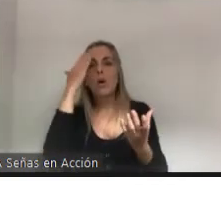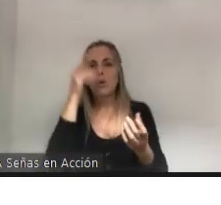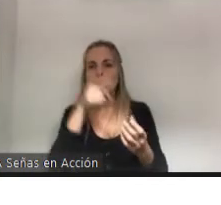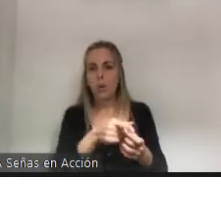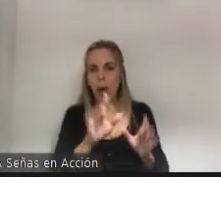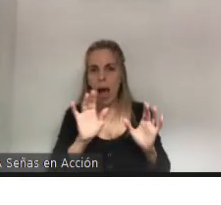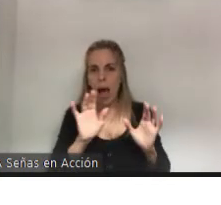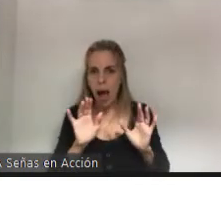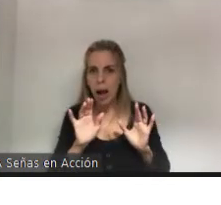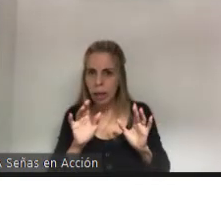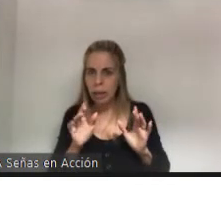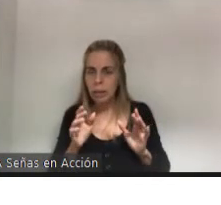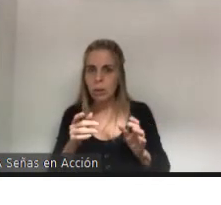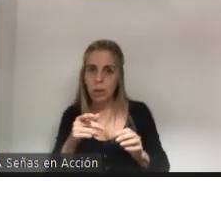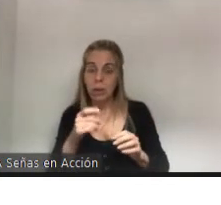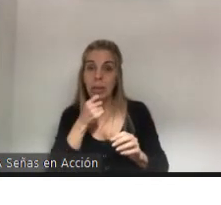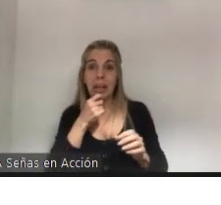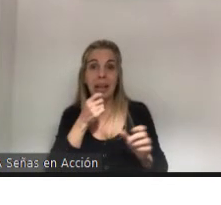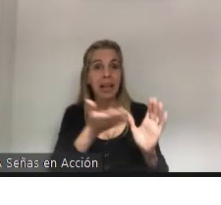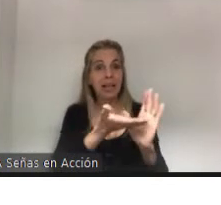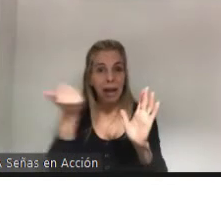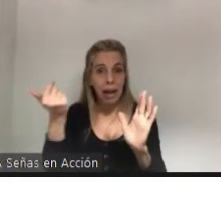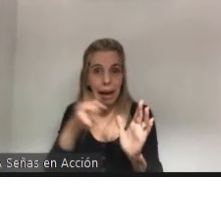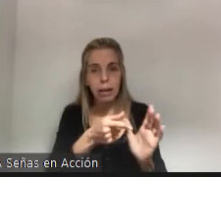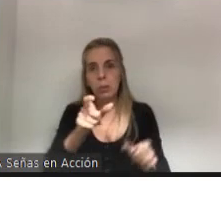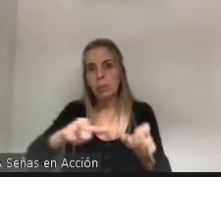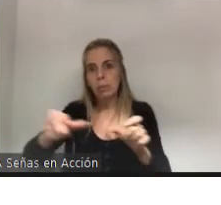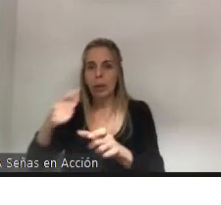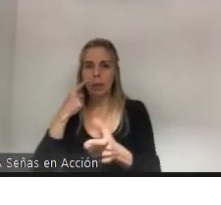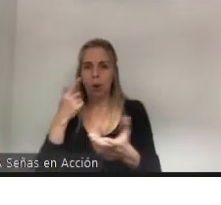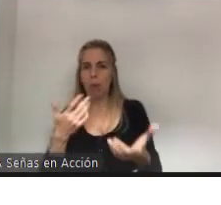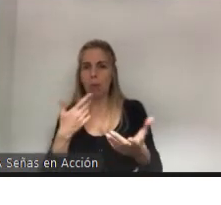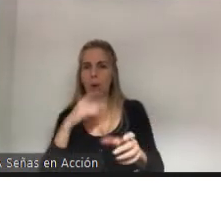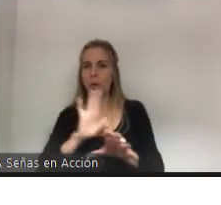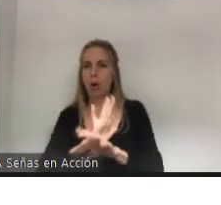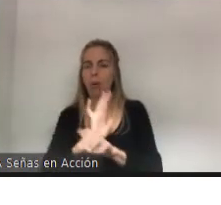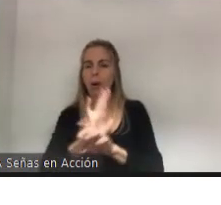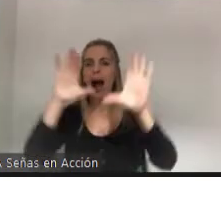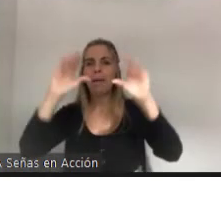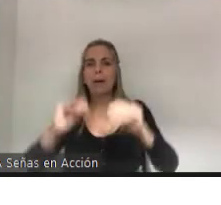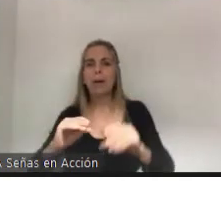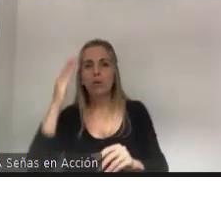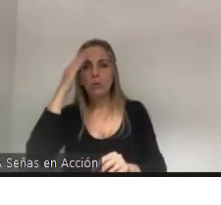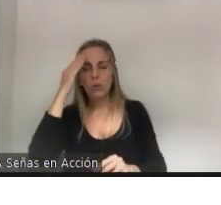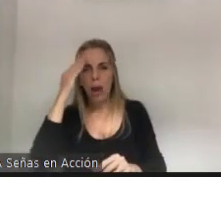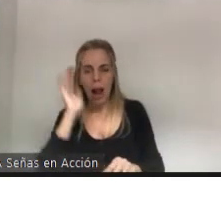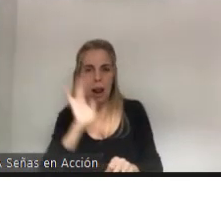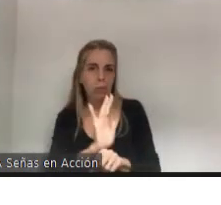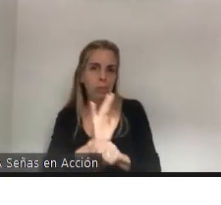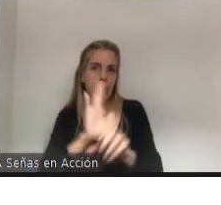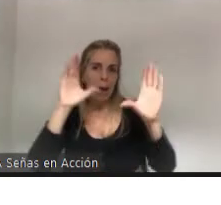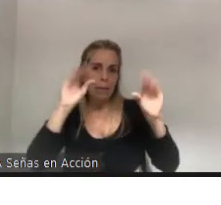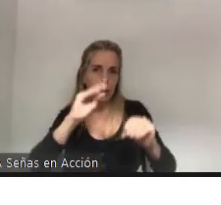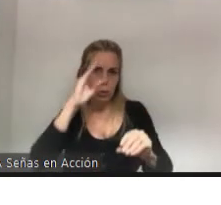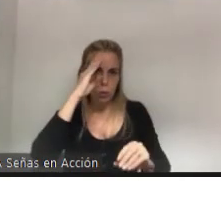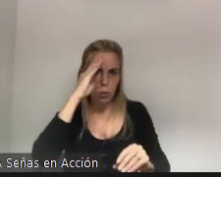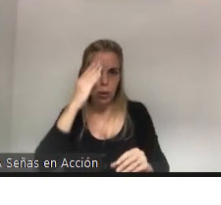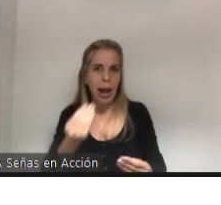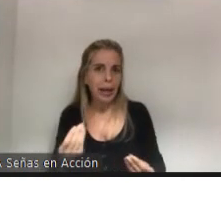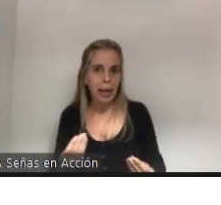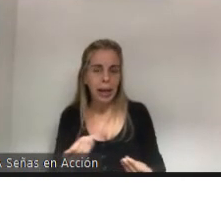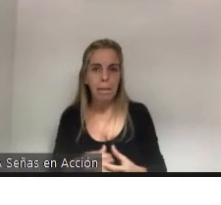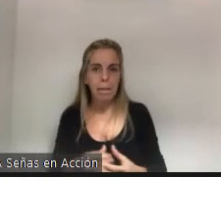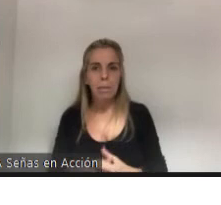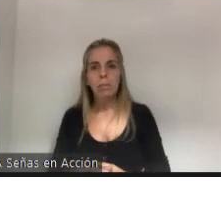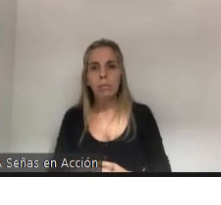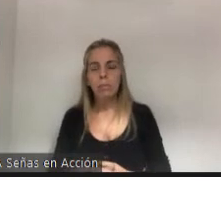didn't really rescue culture, we did our own part. It's quite paradoxical, because deep down, it was